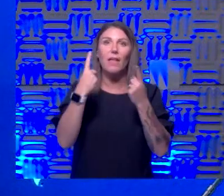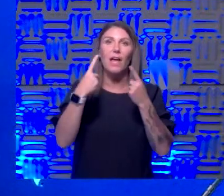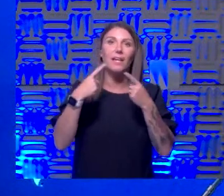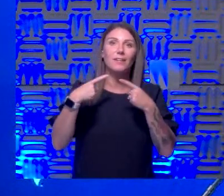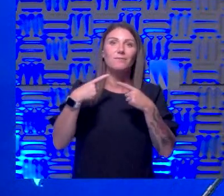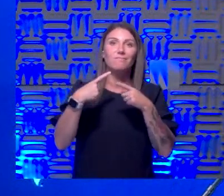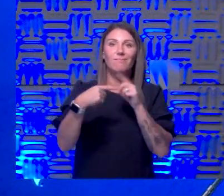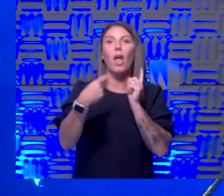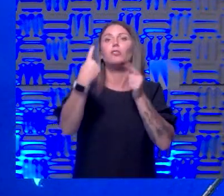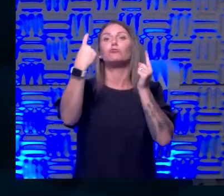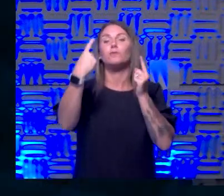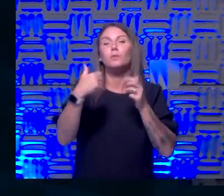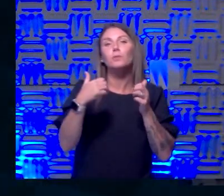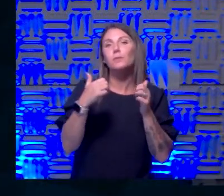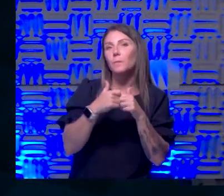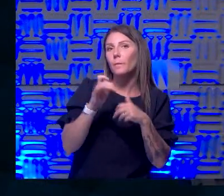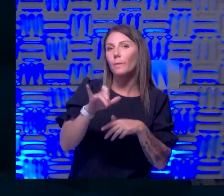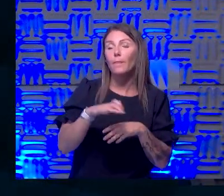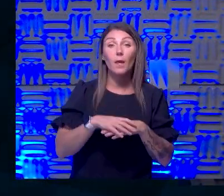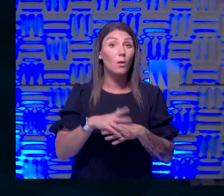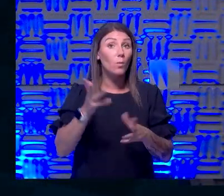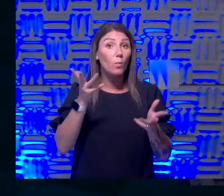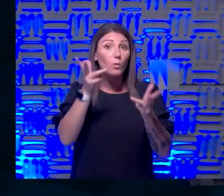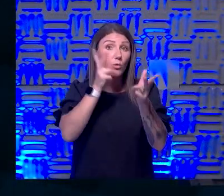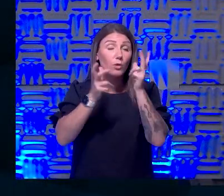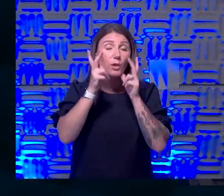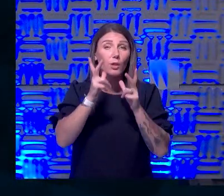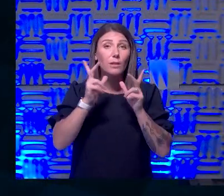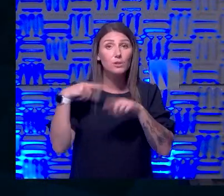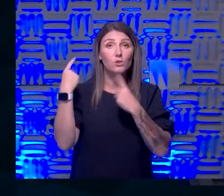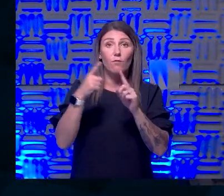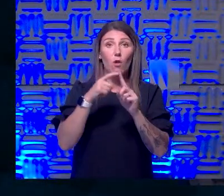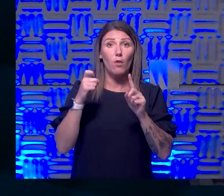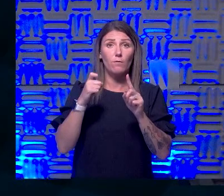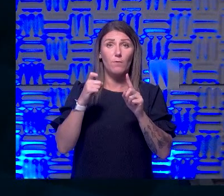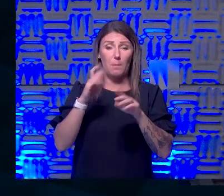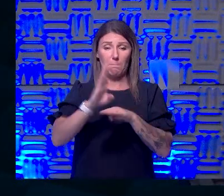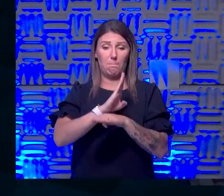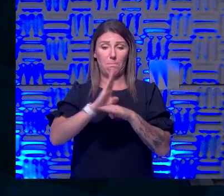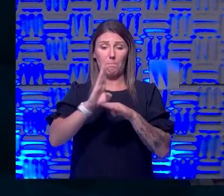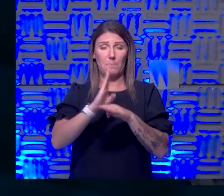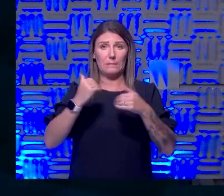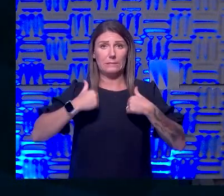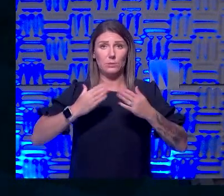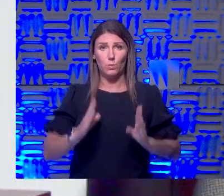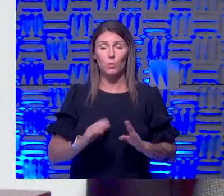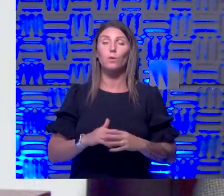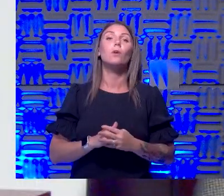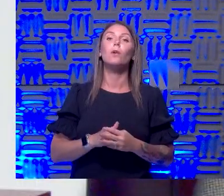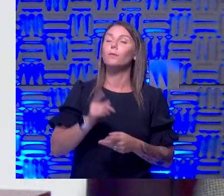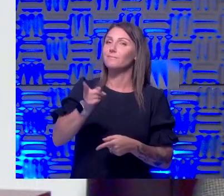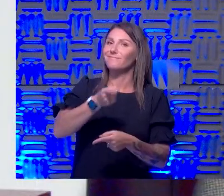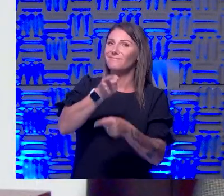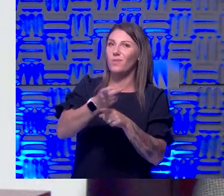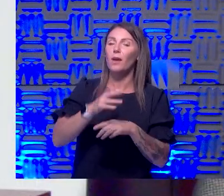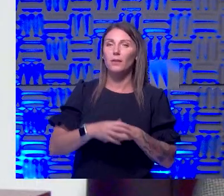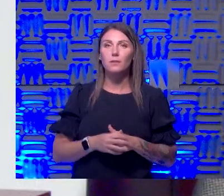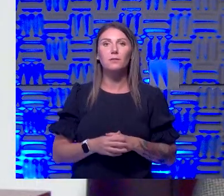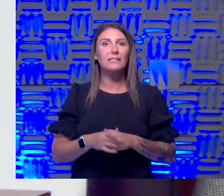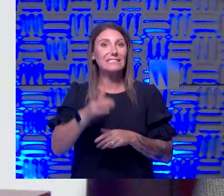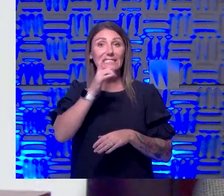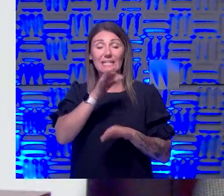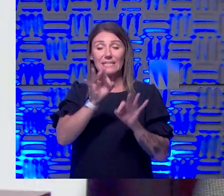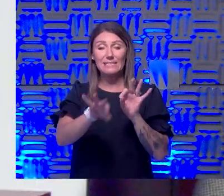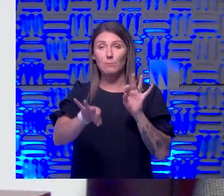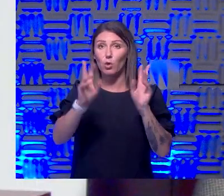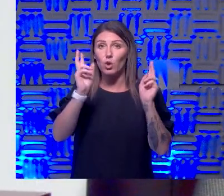know. What are you hearing, though, so far from business leaders? Well, you're right. It is not a simple